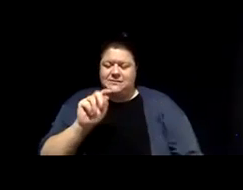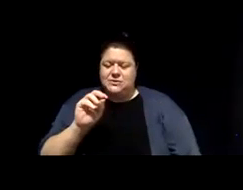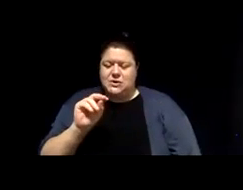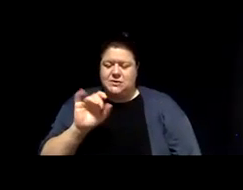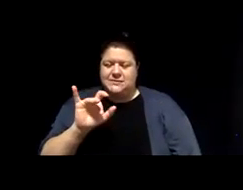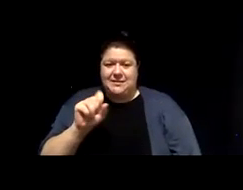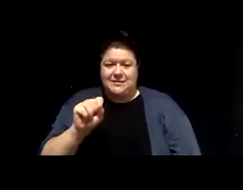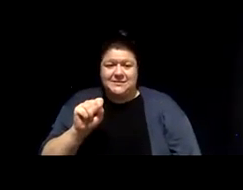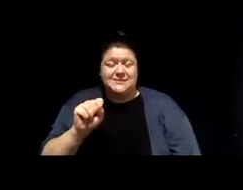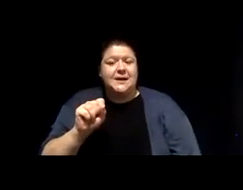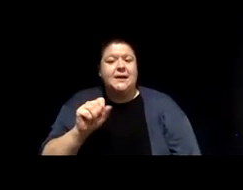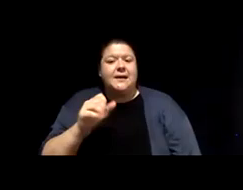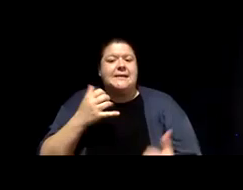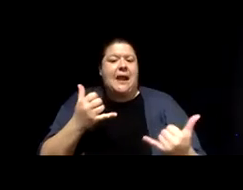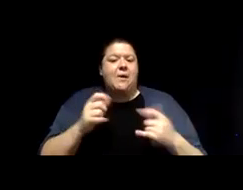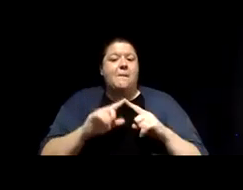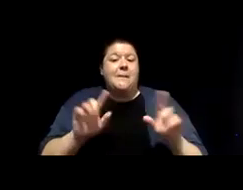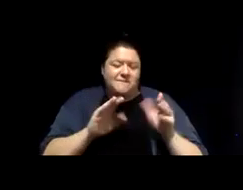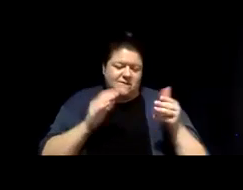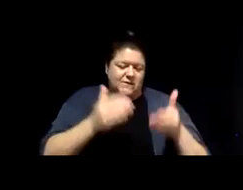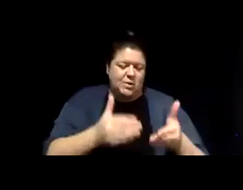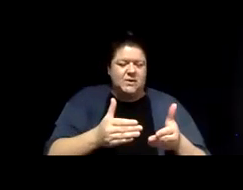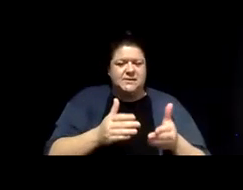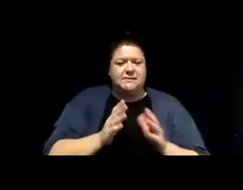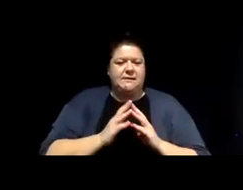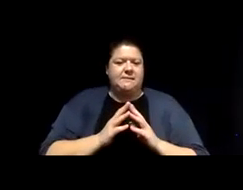focus more on some